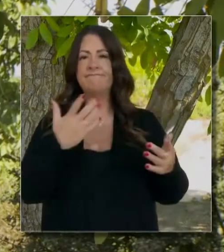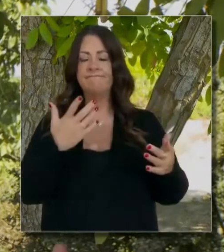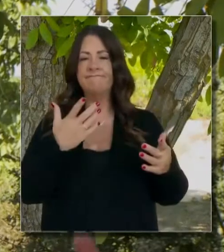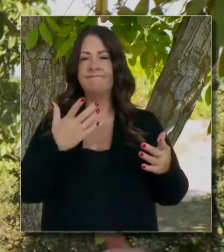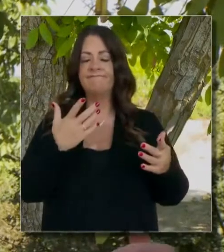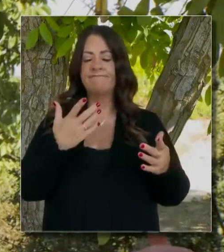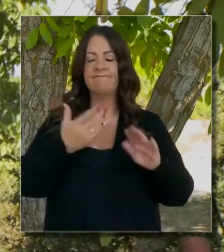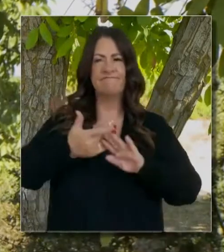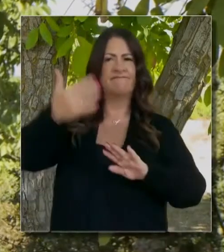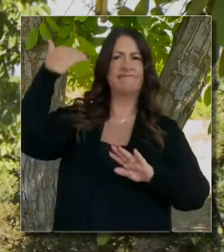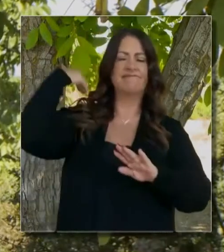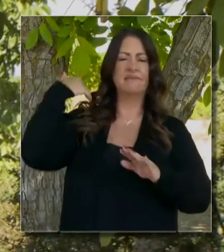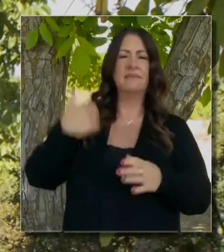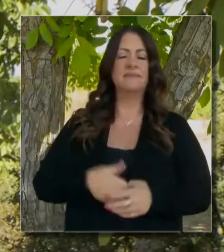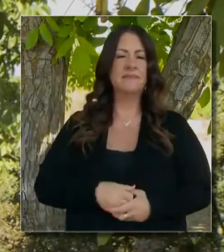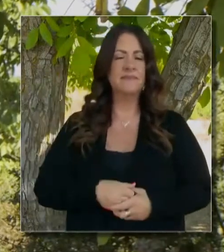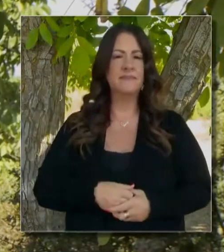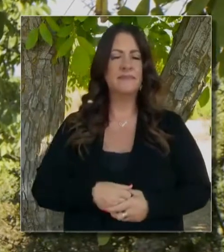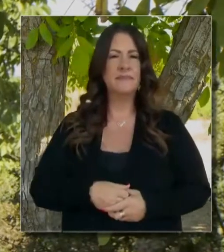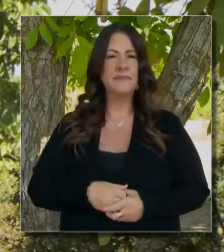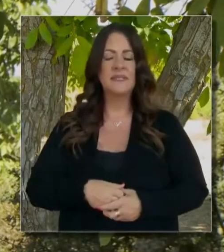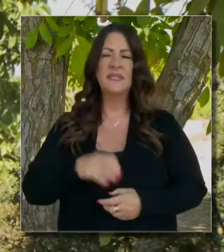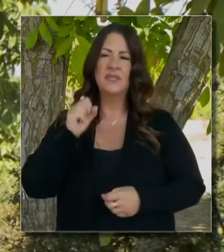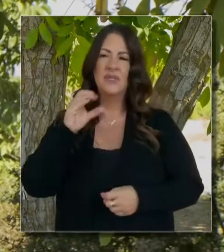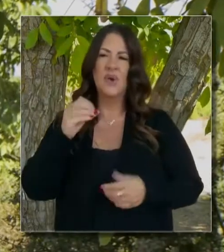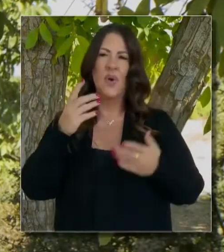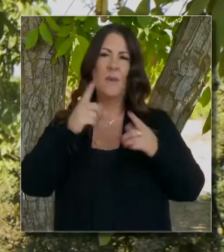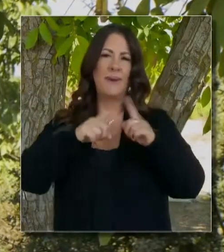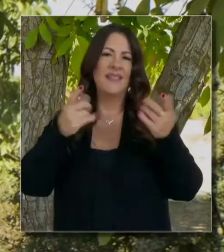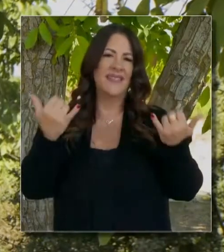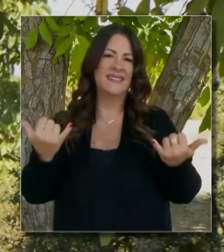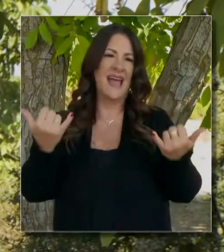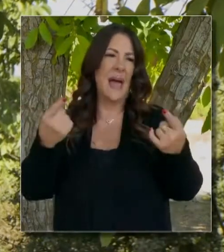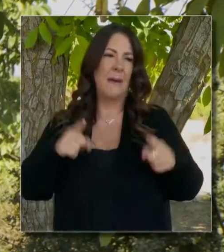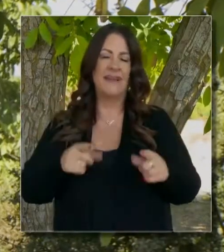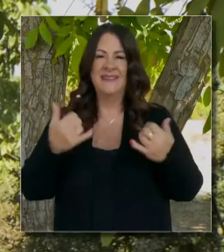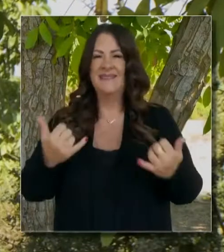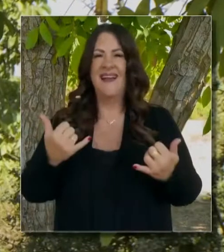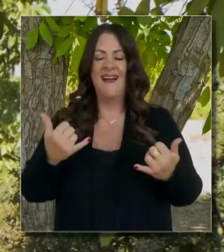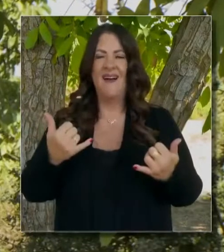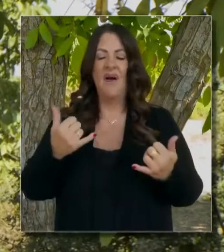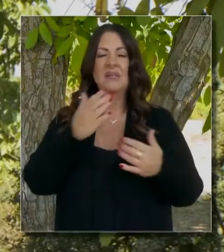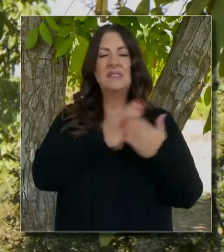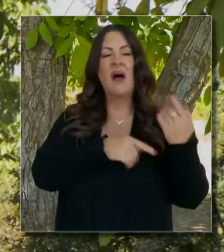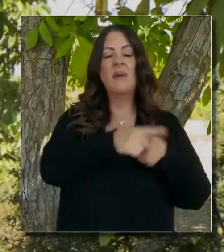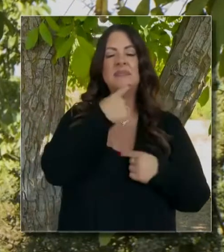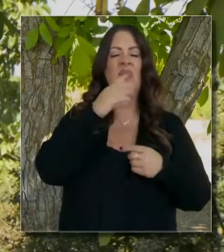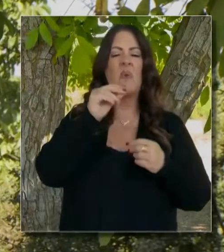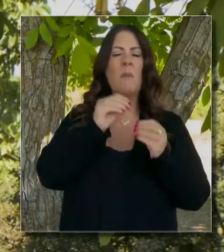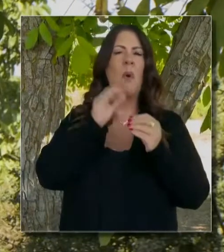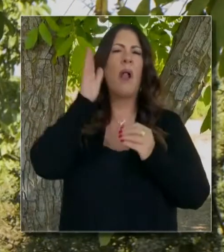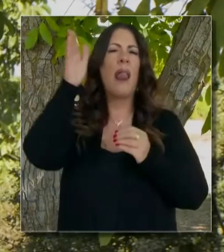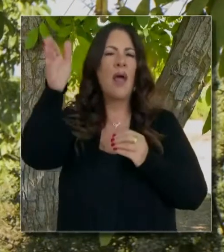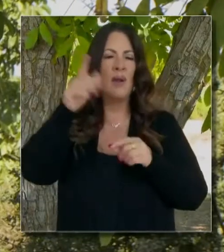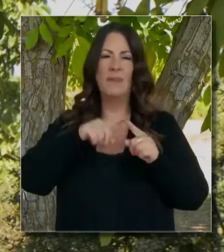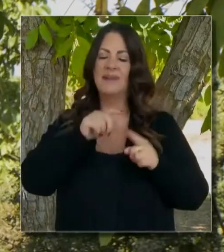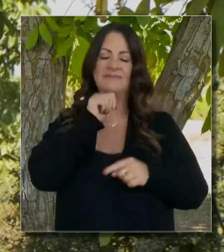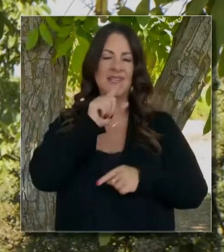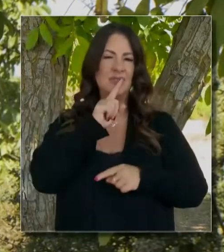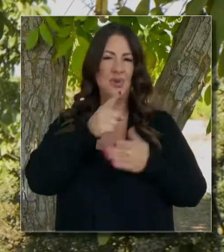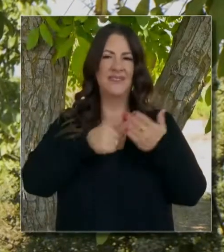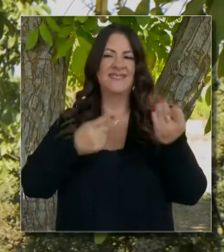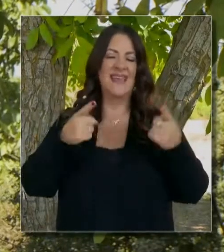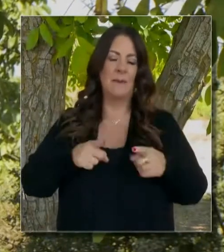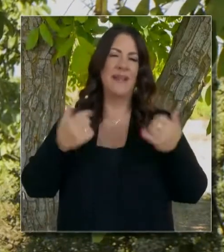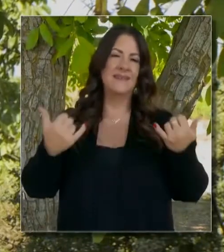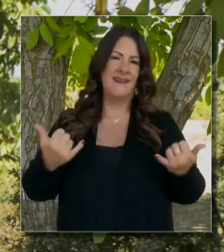years from now. And the reality is happening much sooner than some had even predicted. And as a consequence of that, we've got to